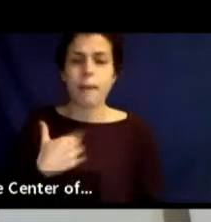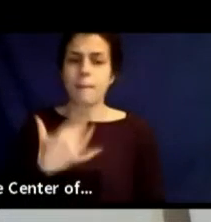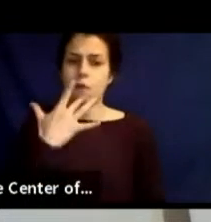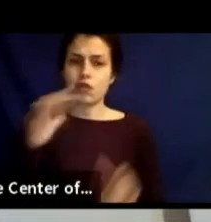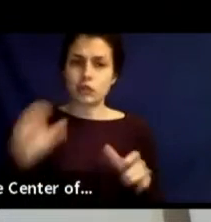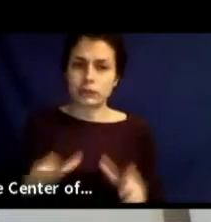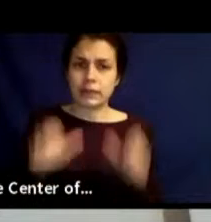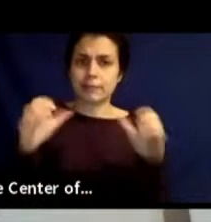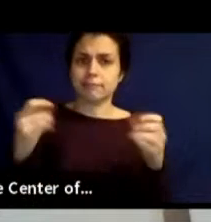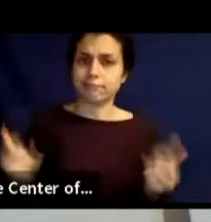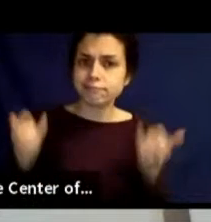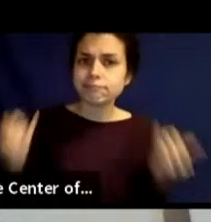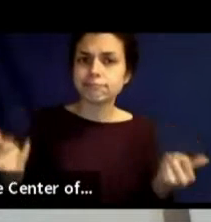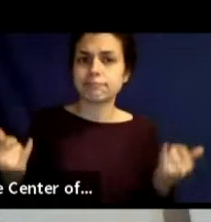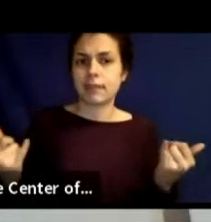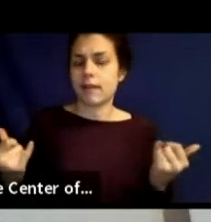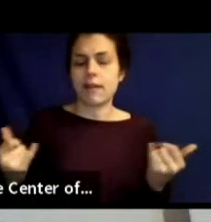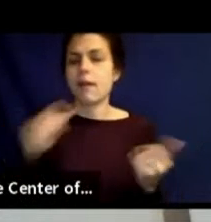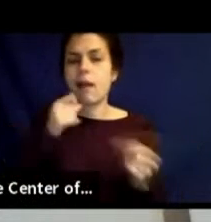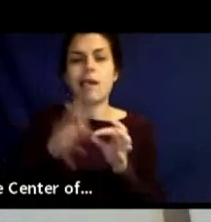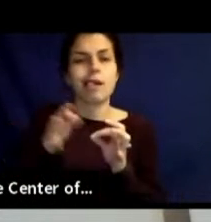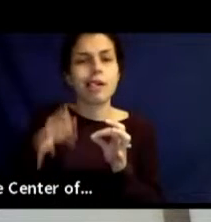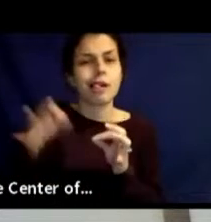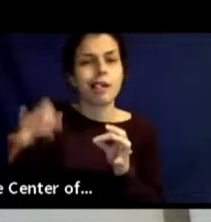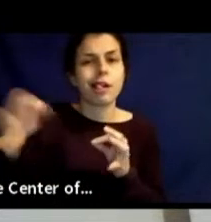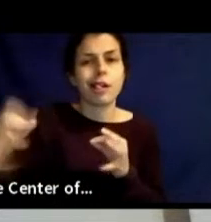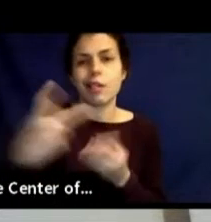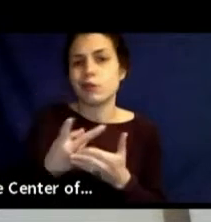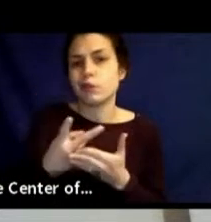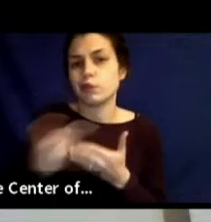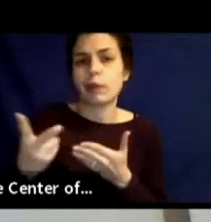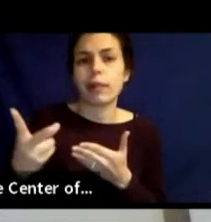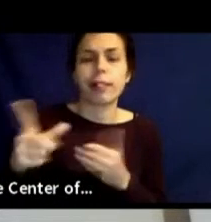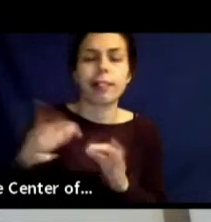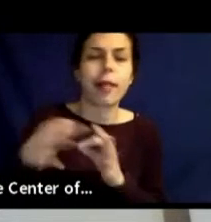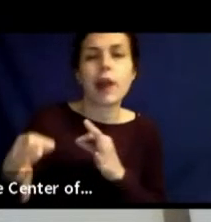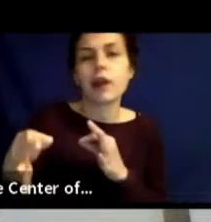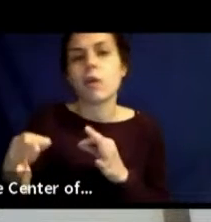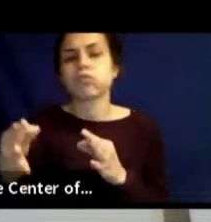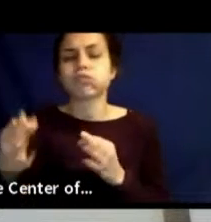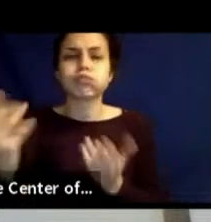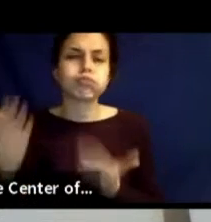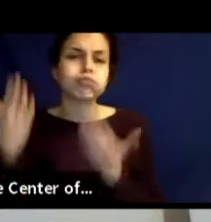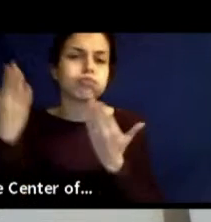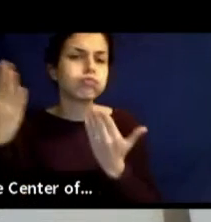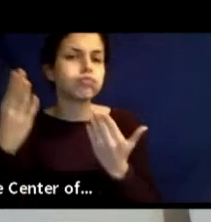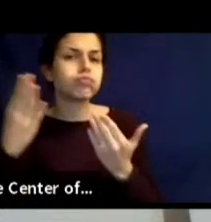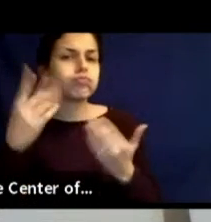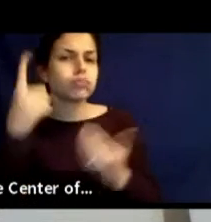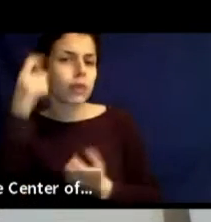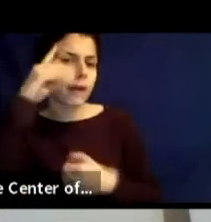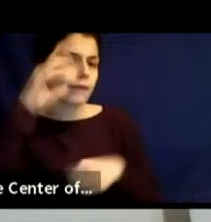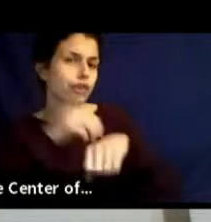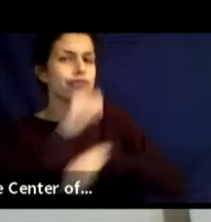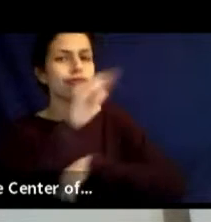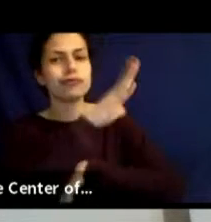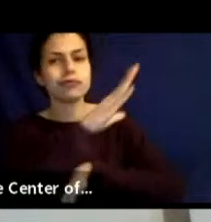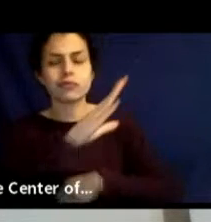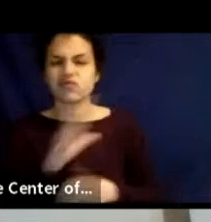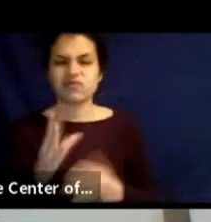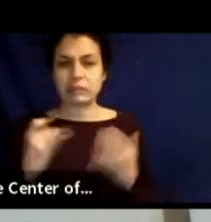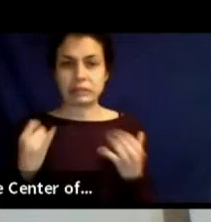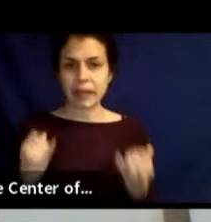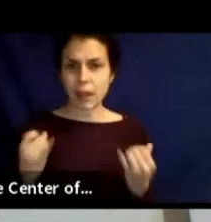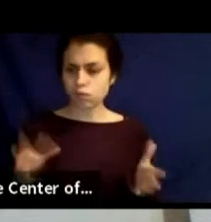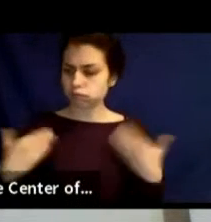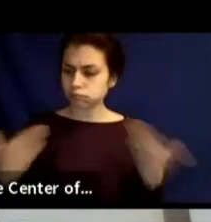hold off and wait 2 more weeks to come up with something, a resolution to send to the governor's office. So that's the reason for